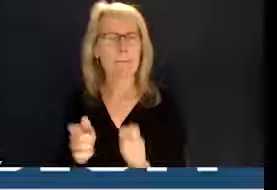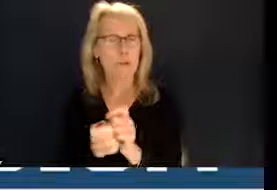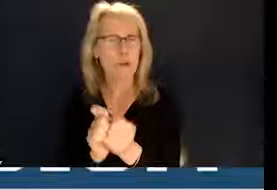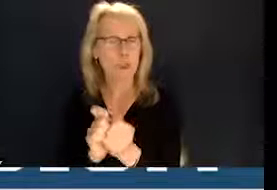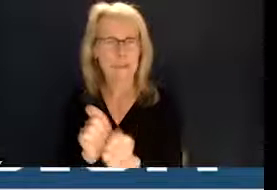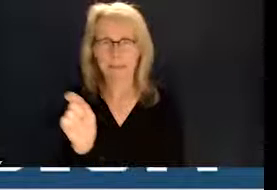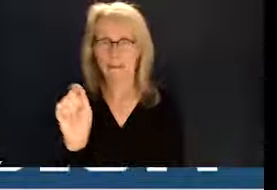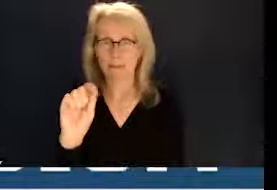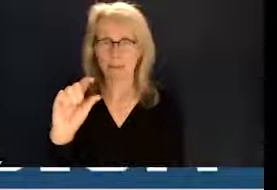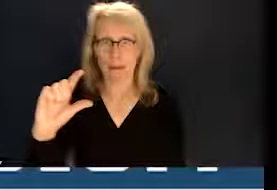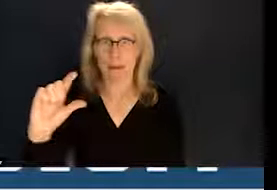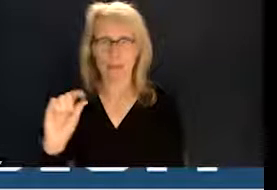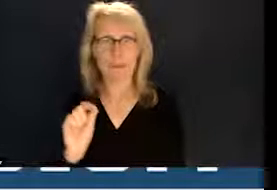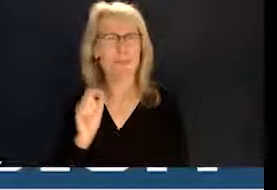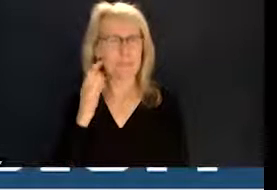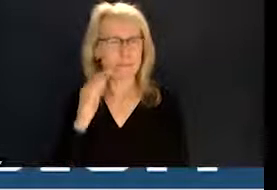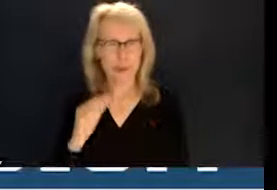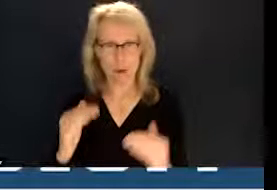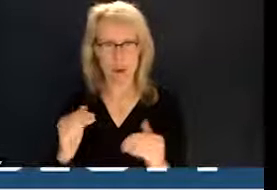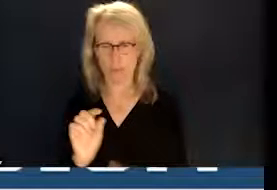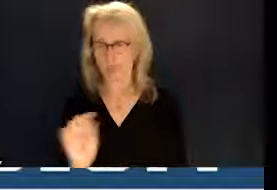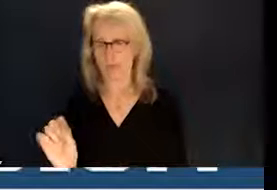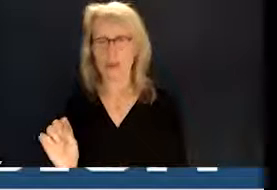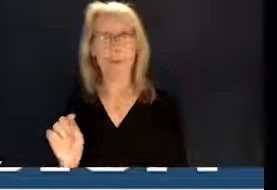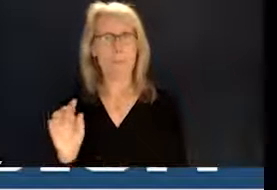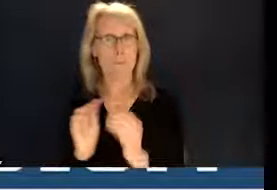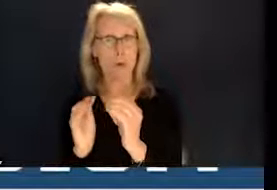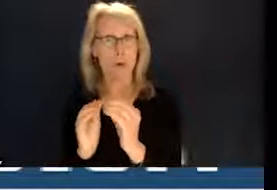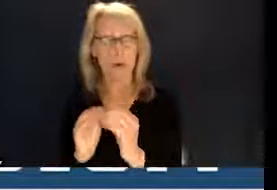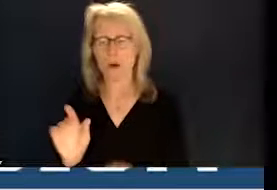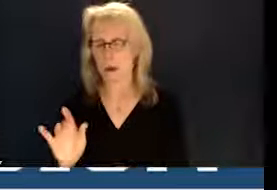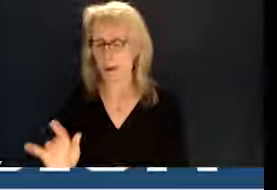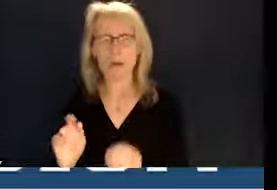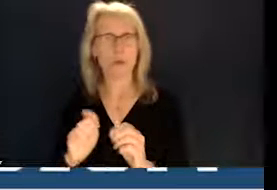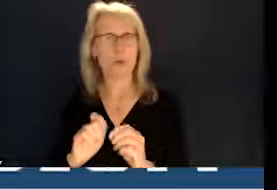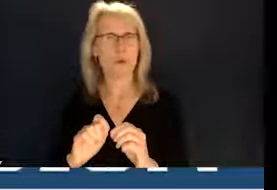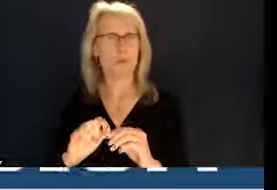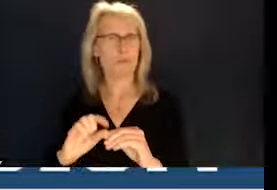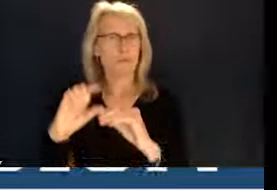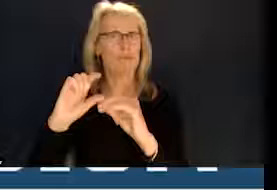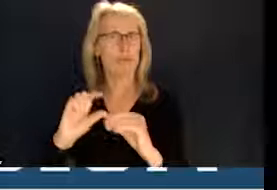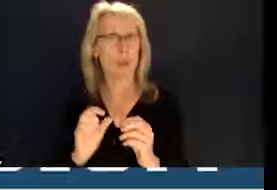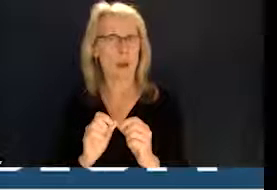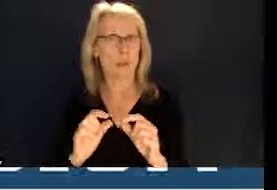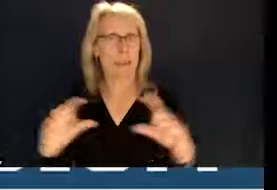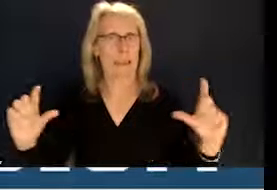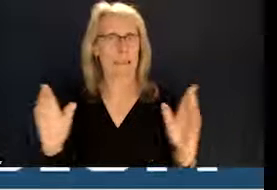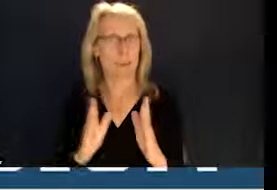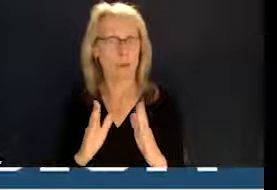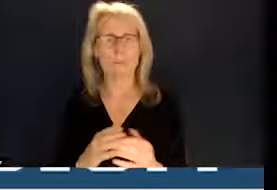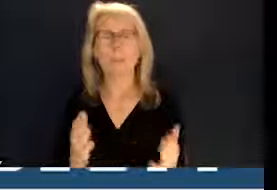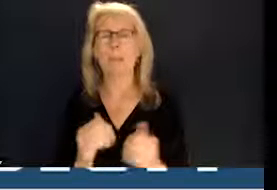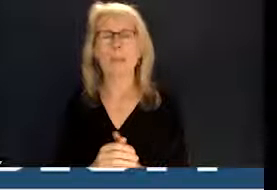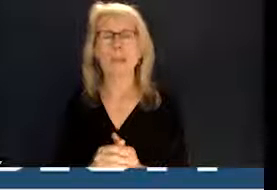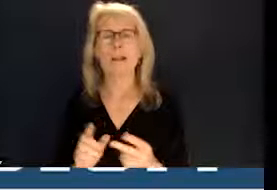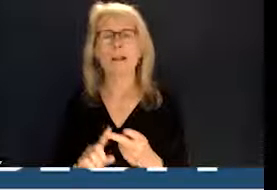size of the font by clicking the three dots at the bottom of your window that say More and selecting Subtitle Settings. Our sign language